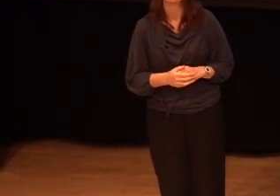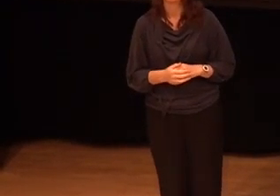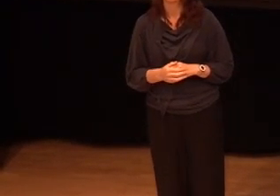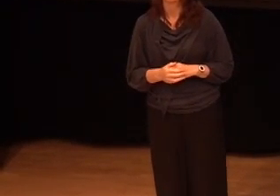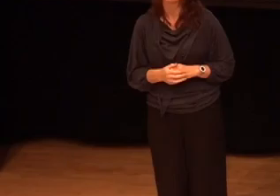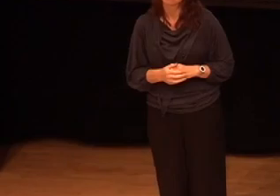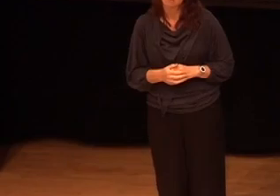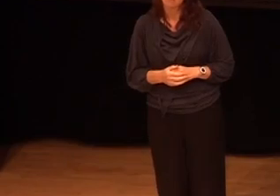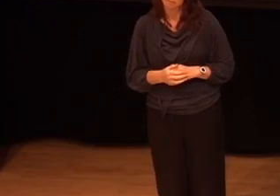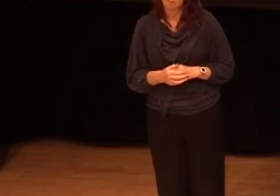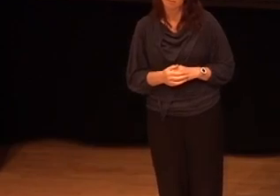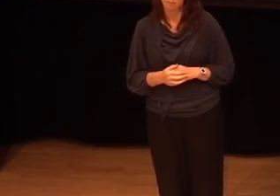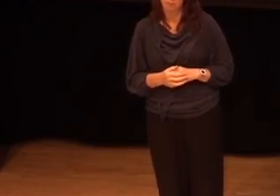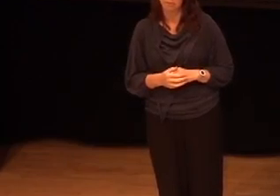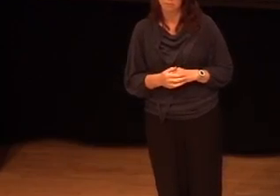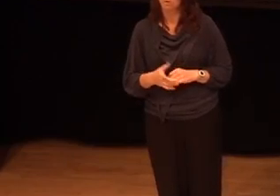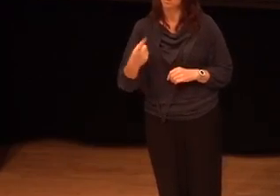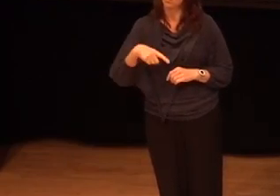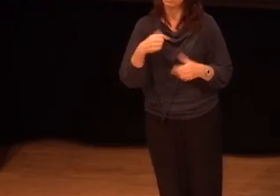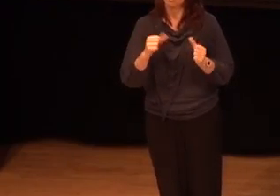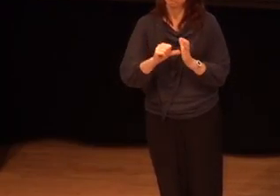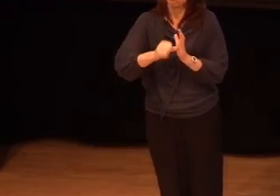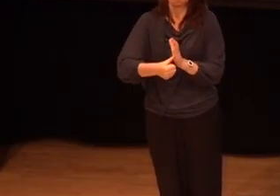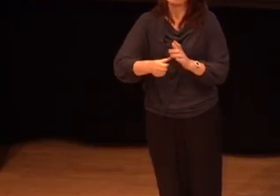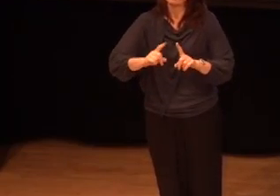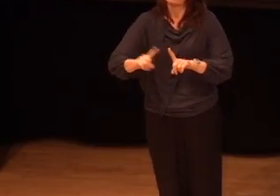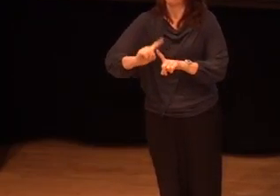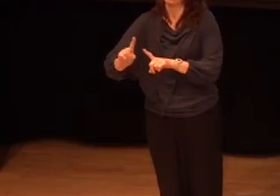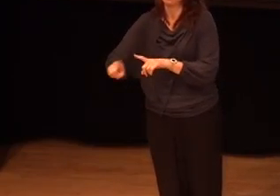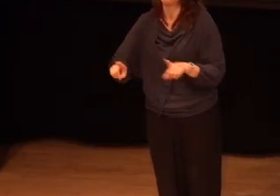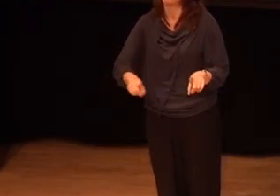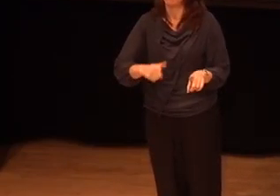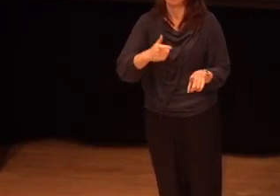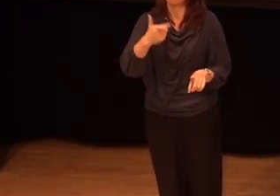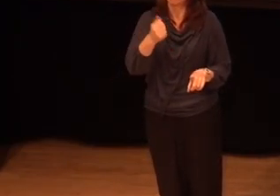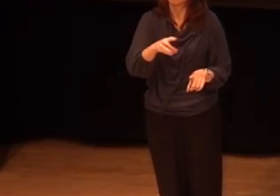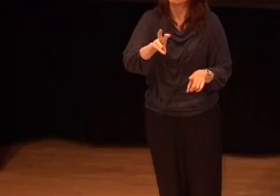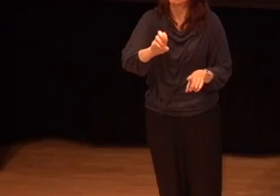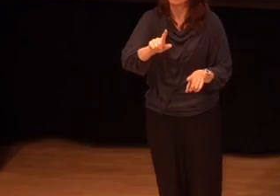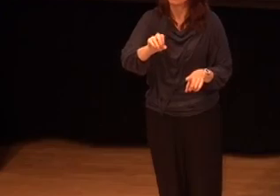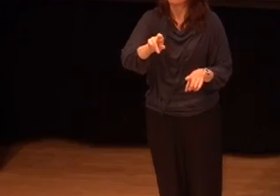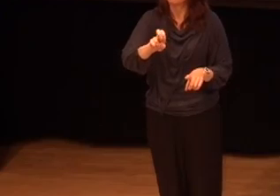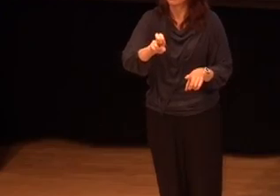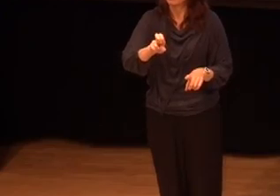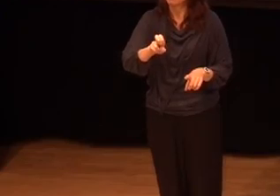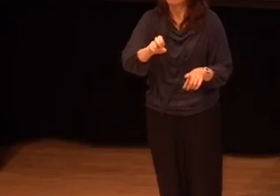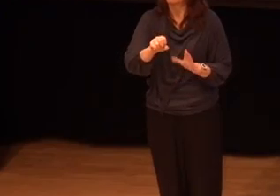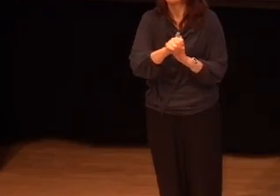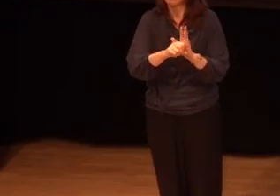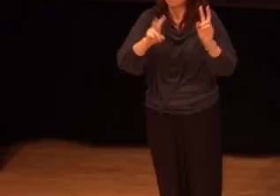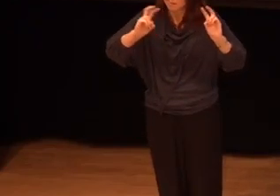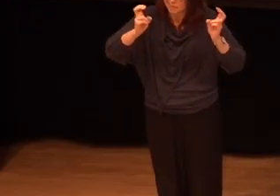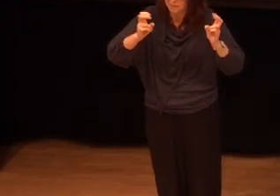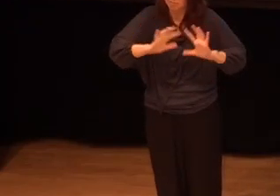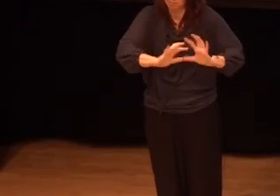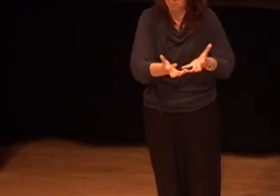of point out the differences, you know, the welfare state, the individualism, and the kind of what we in Australia called a fair